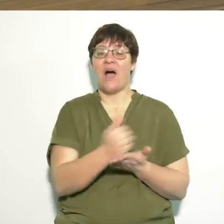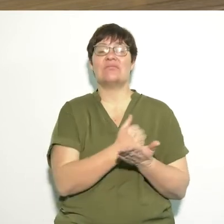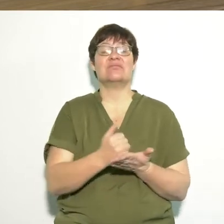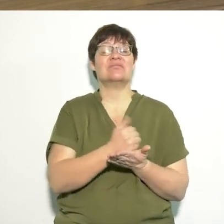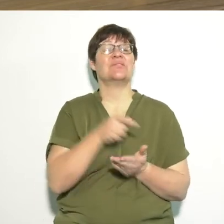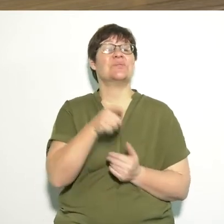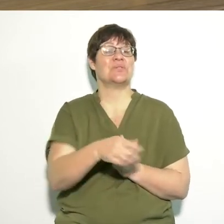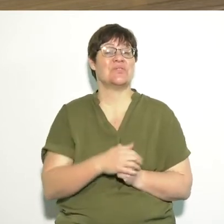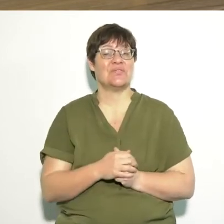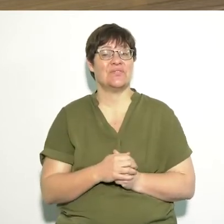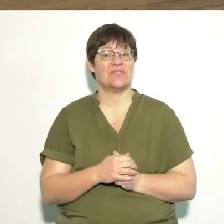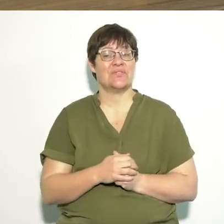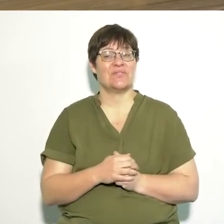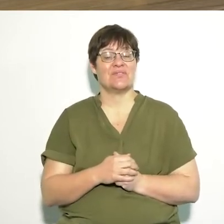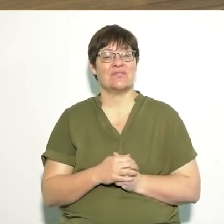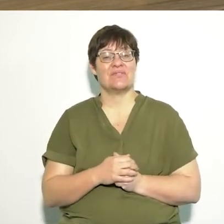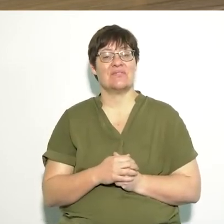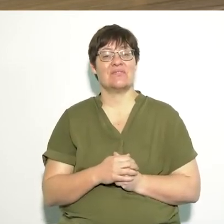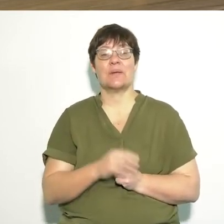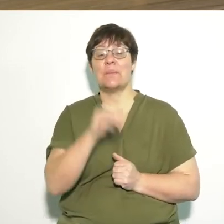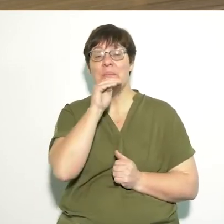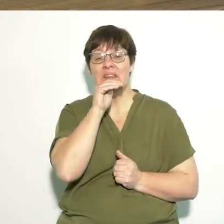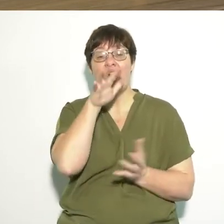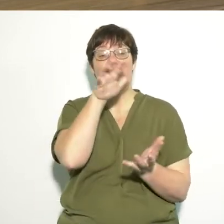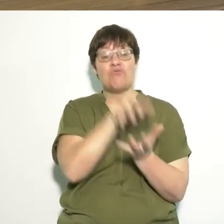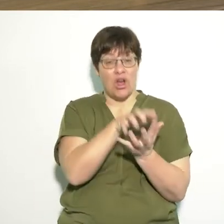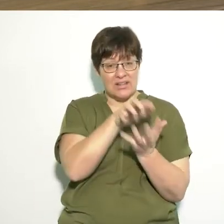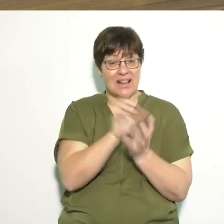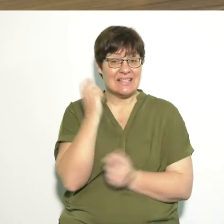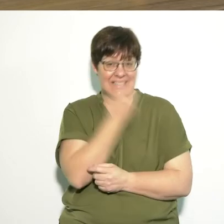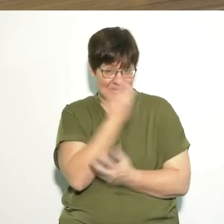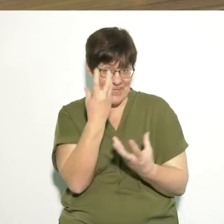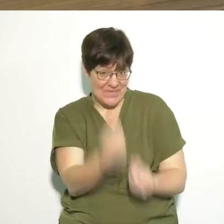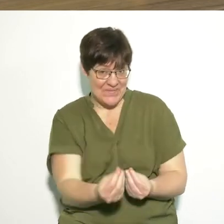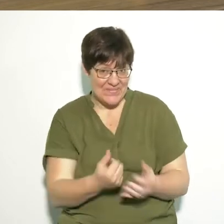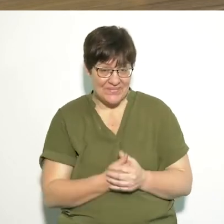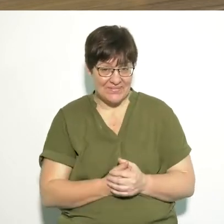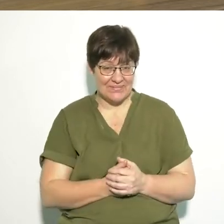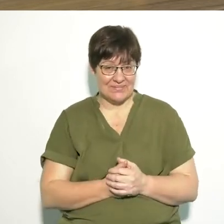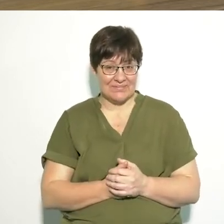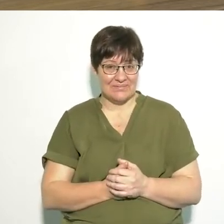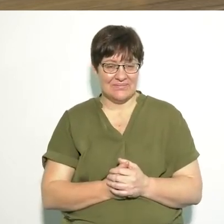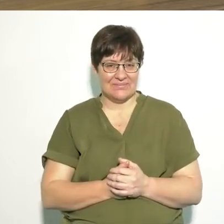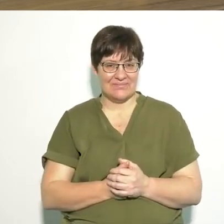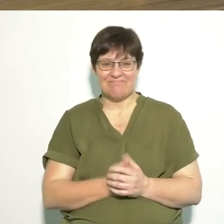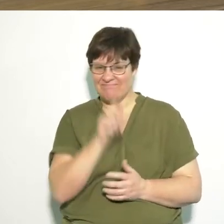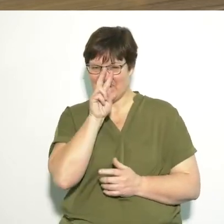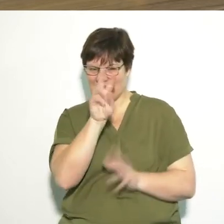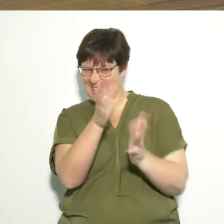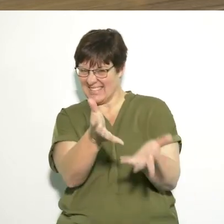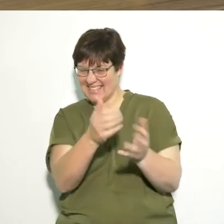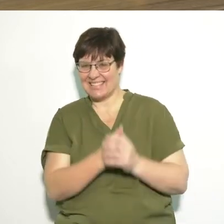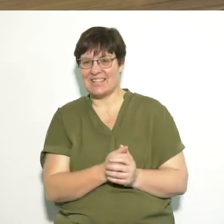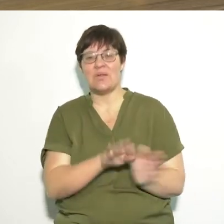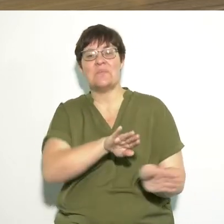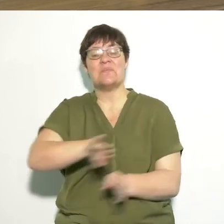we stick it on down so that our crocodile actually has some teeth. That's what it